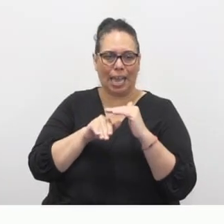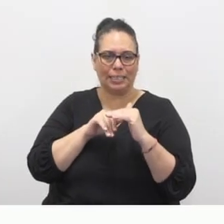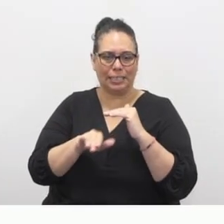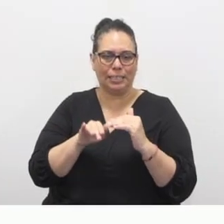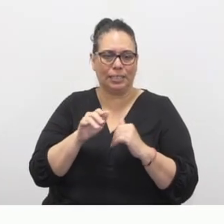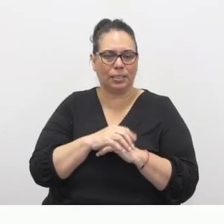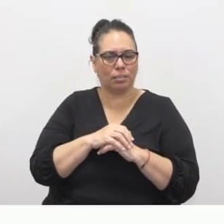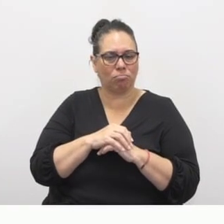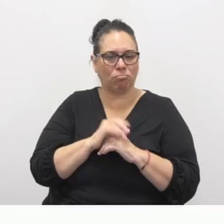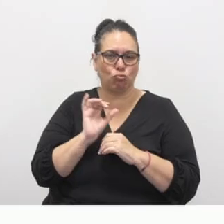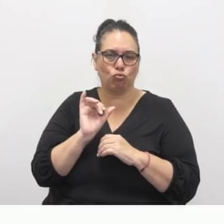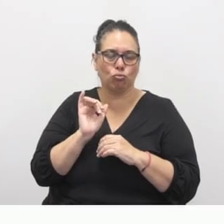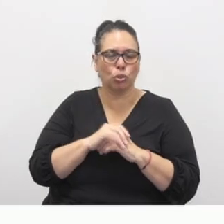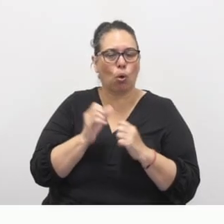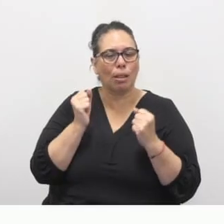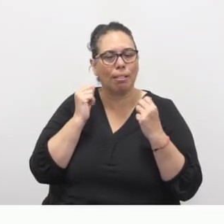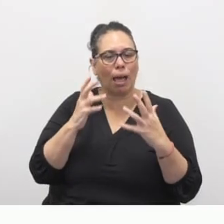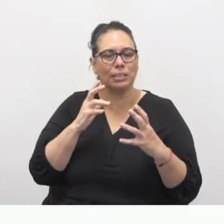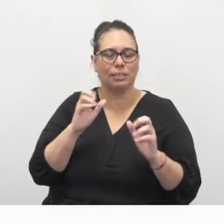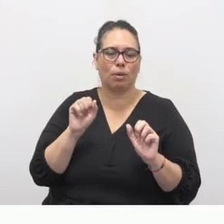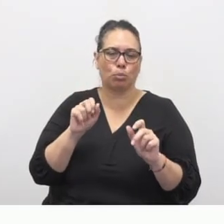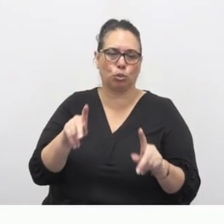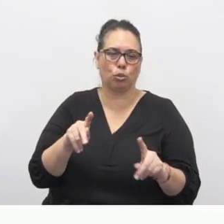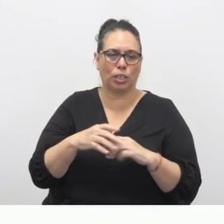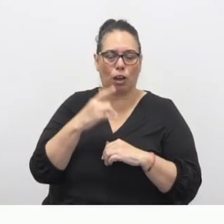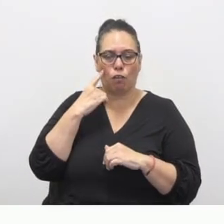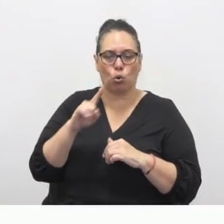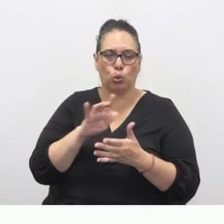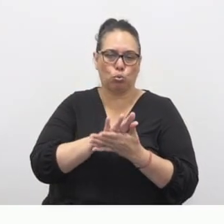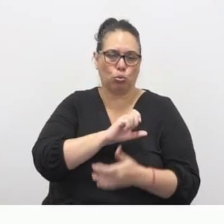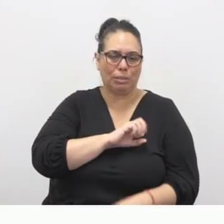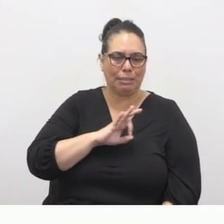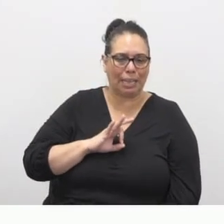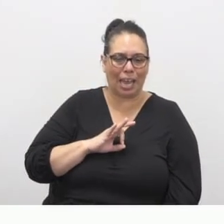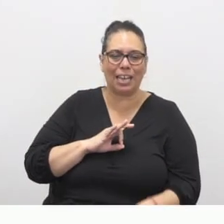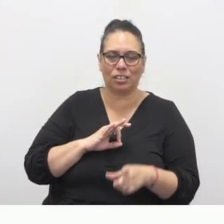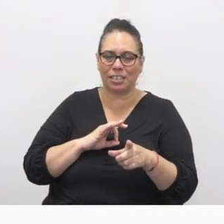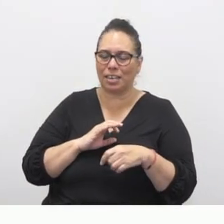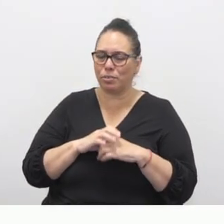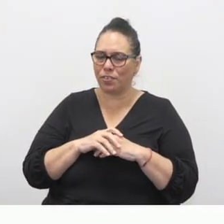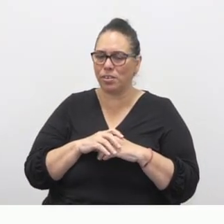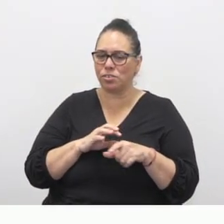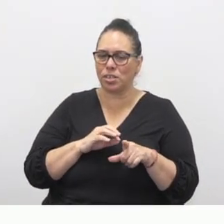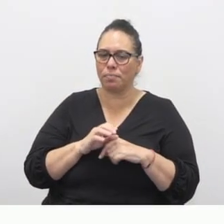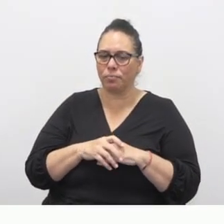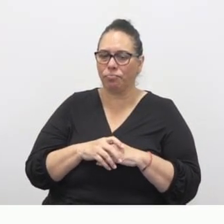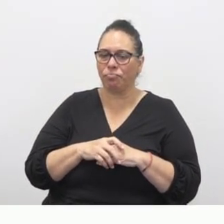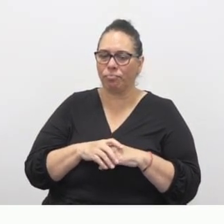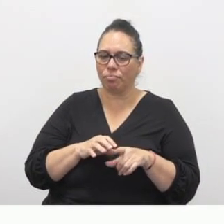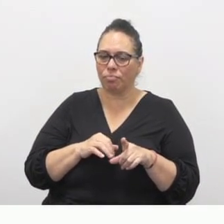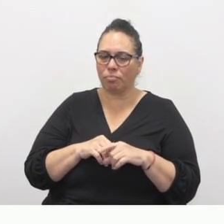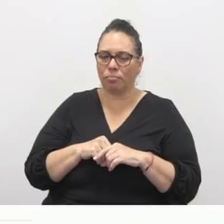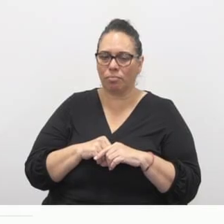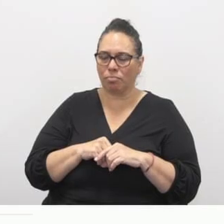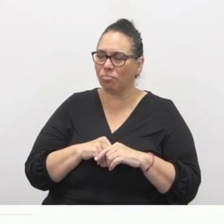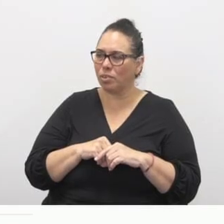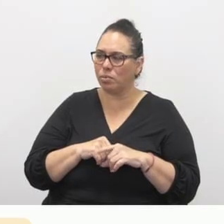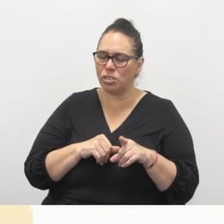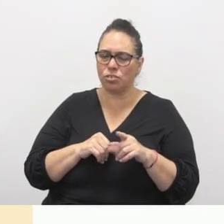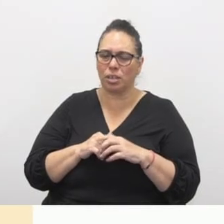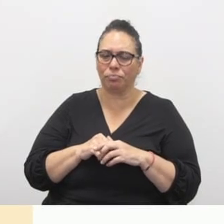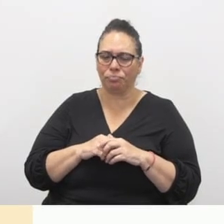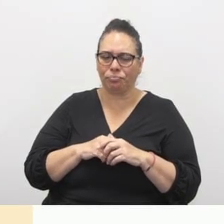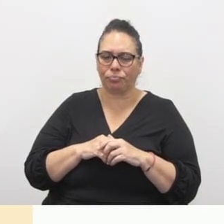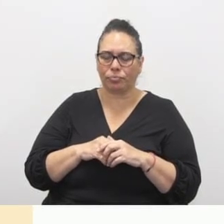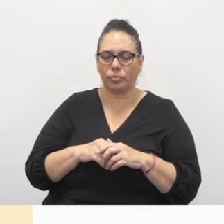too. So lots of opportunities for our school staff, for students themselves, and actually it's something we're going to talk to the